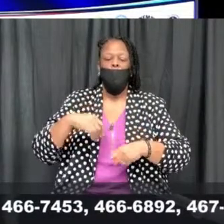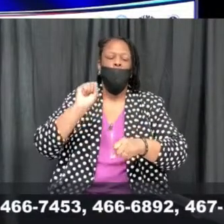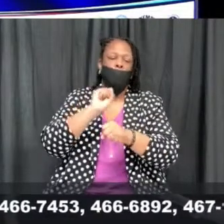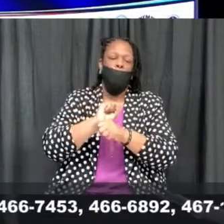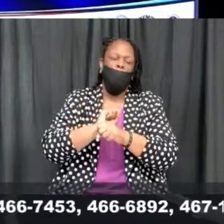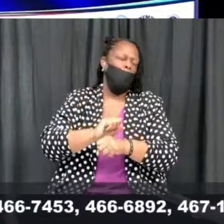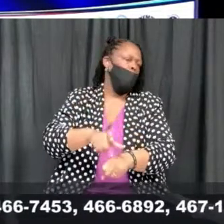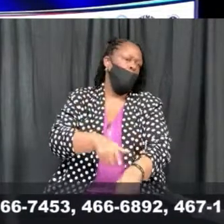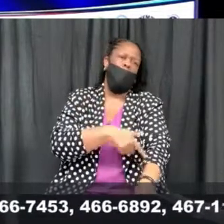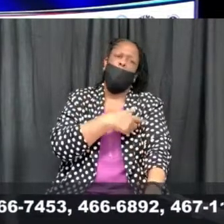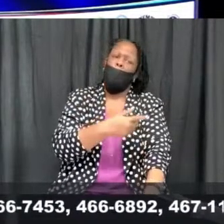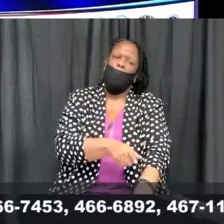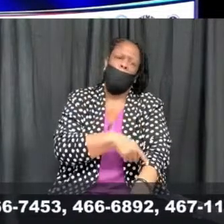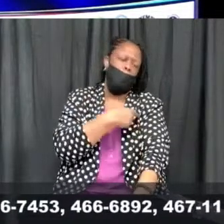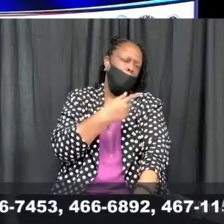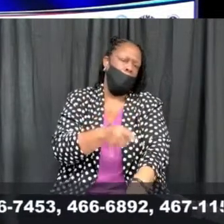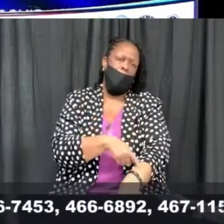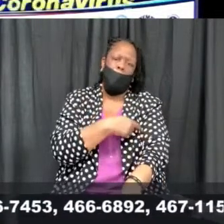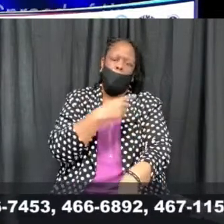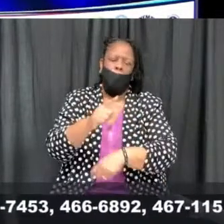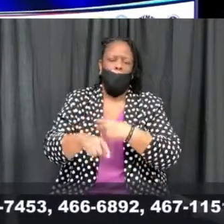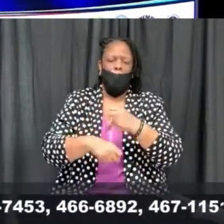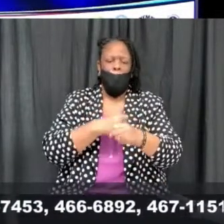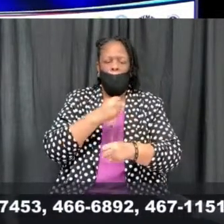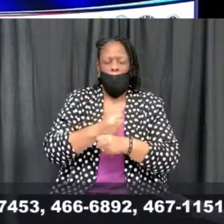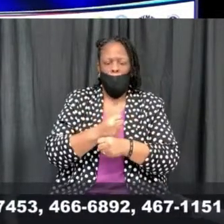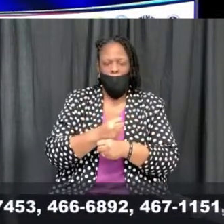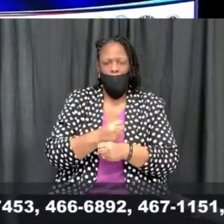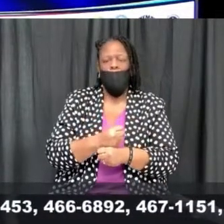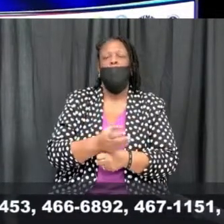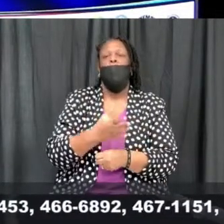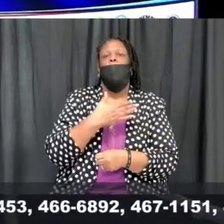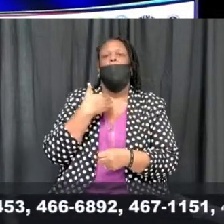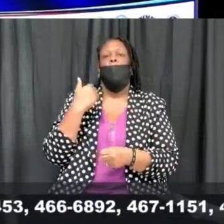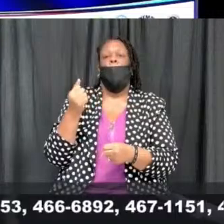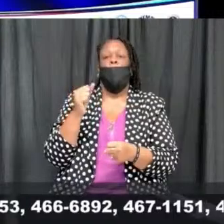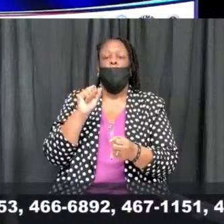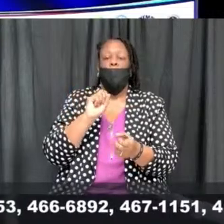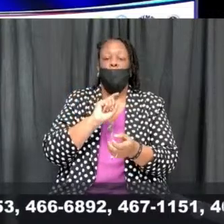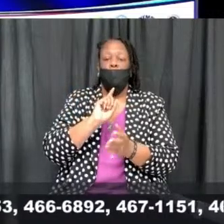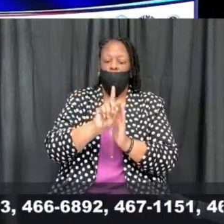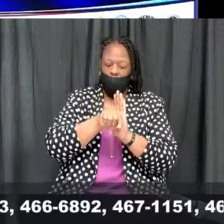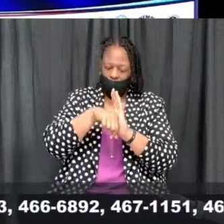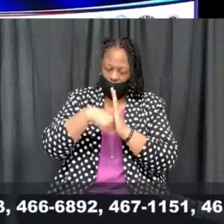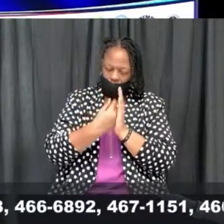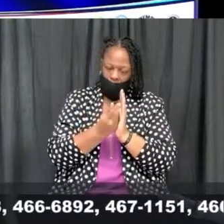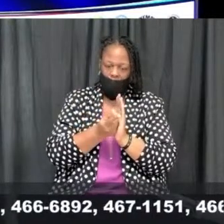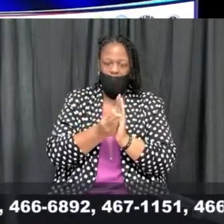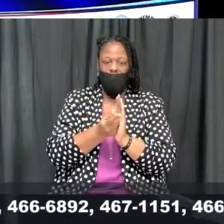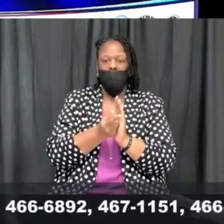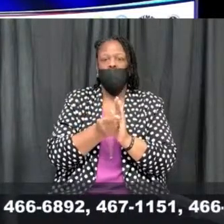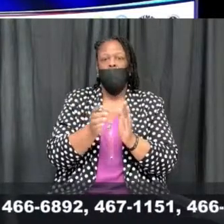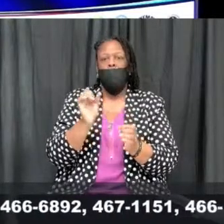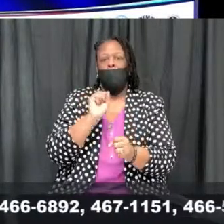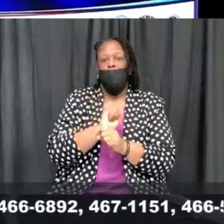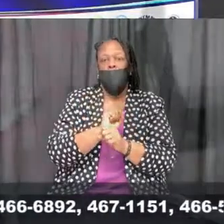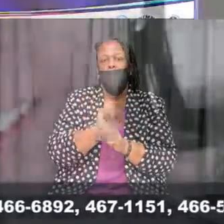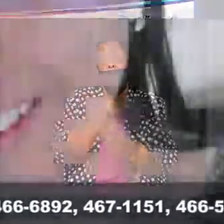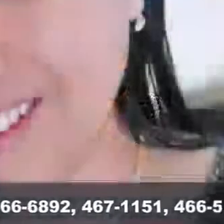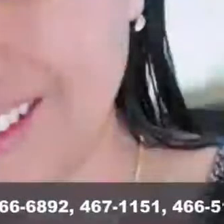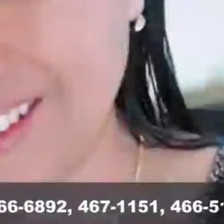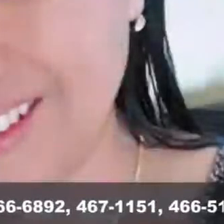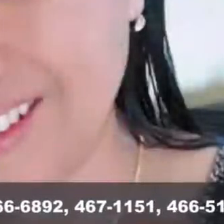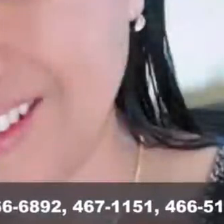hours, even on weekends, holidays, and special personal days like birthdays. Nurse